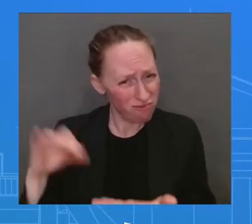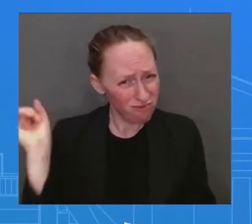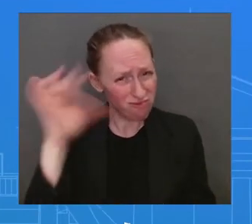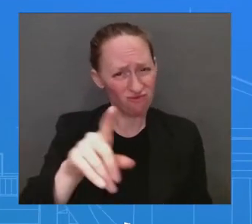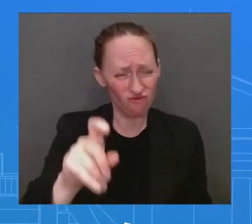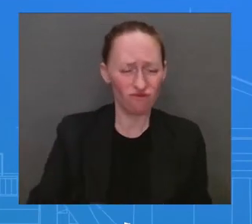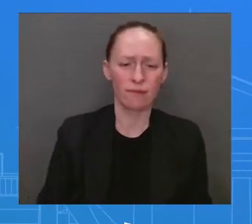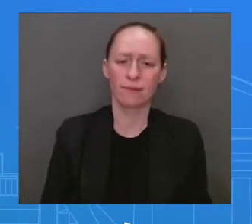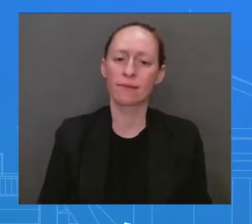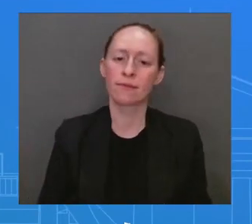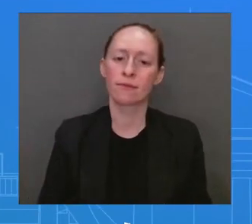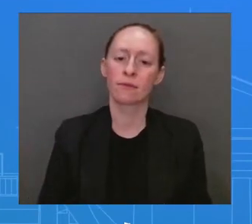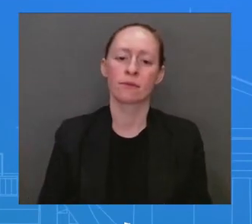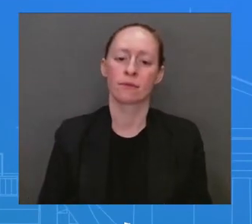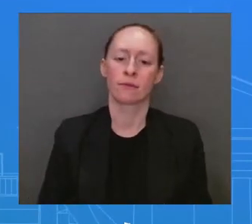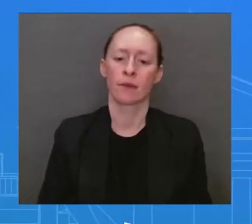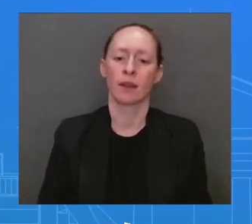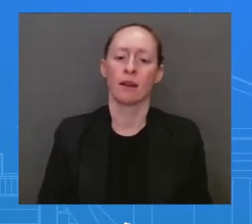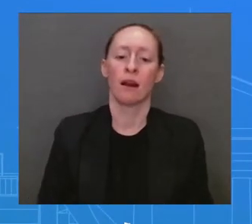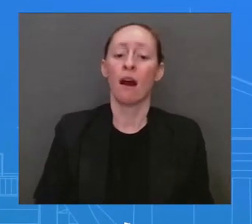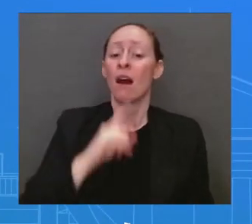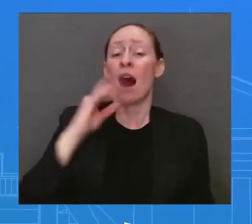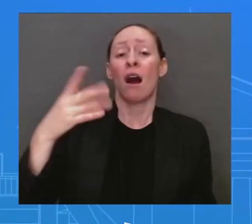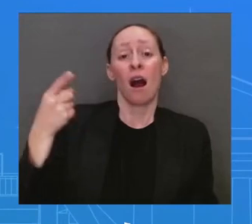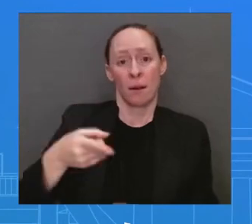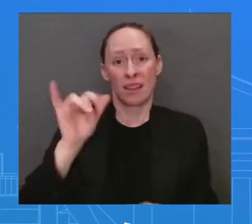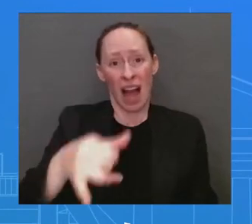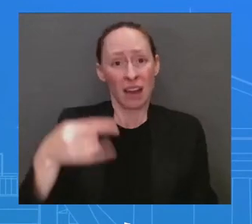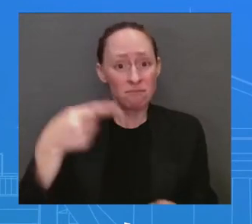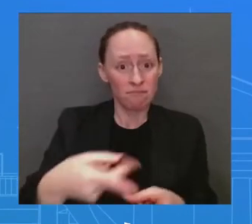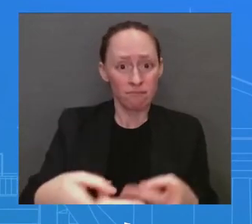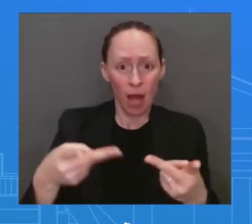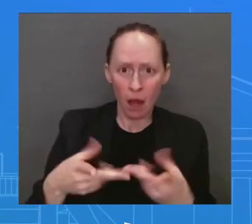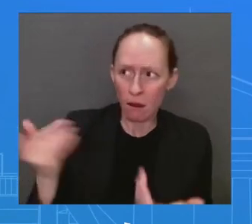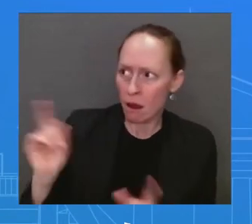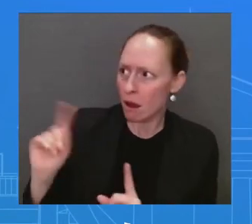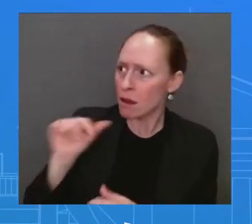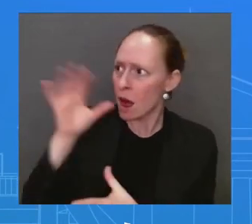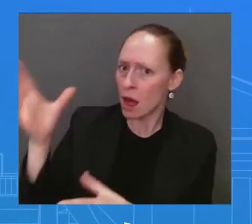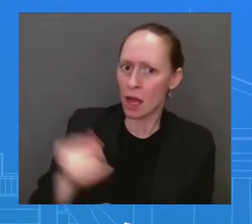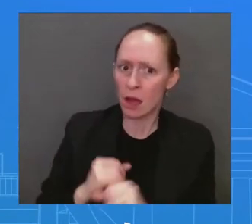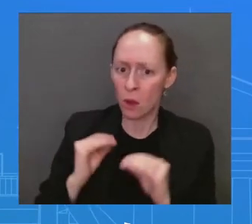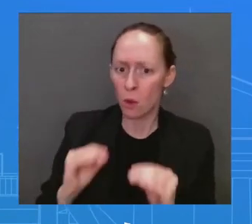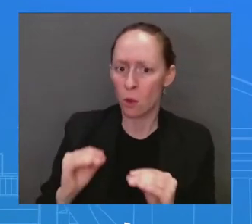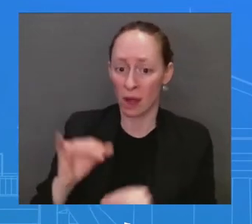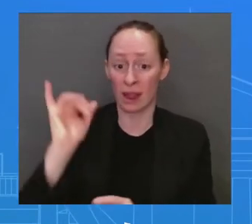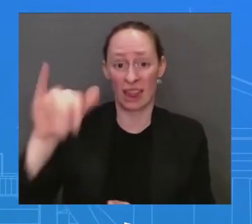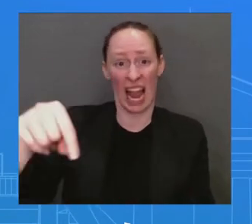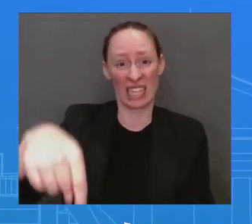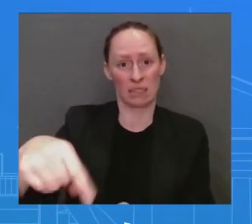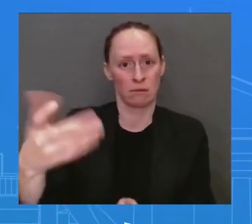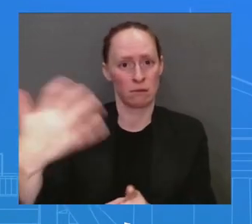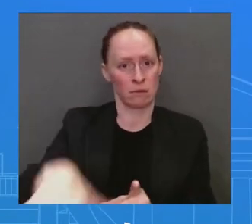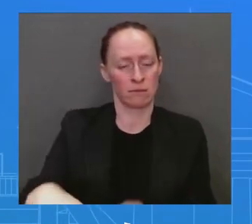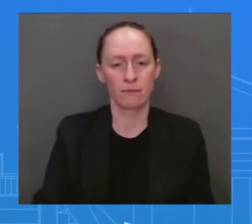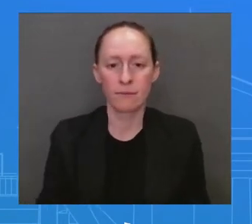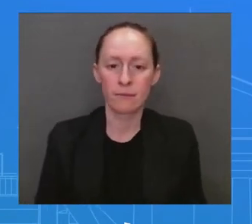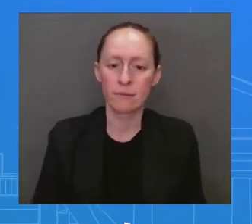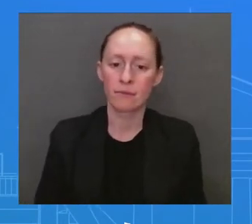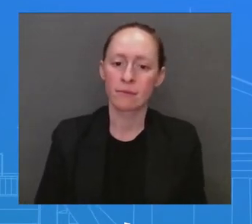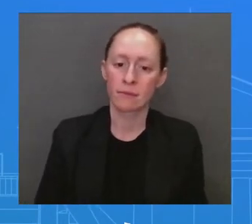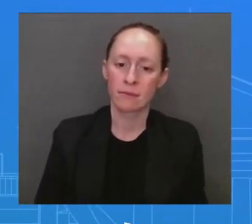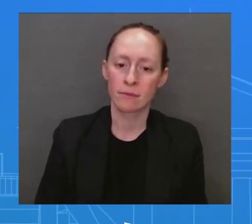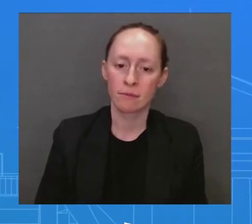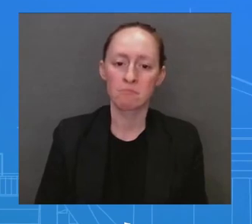region. And then the second question is, it's for many years, you're going to meet with the Australian government, and they